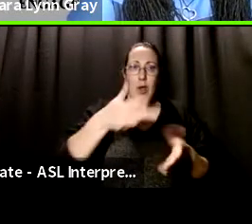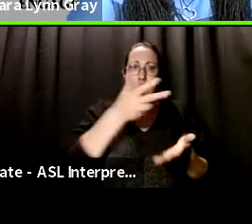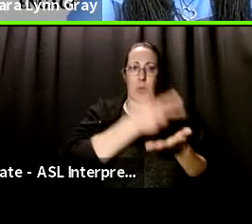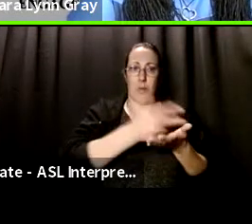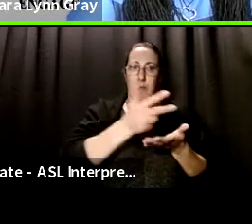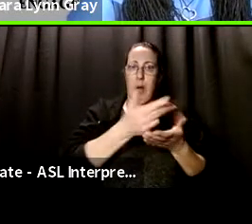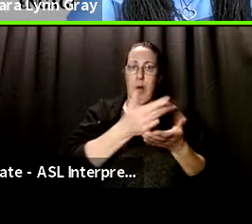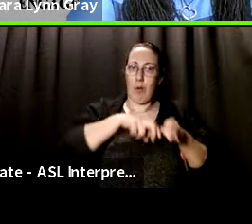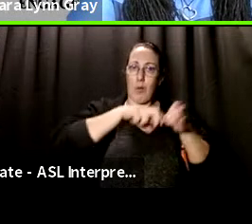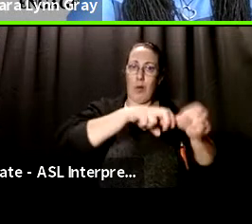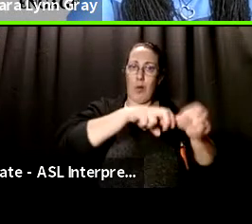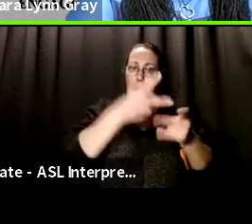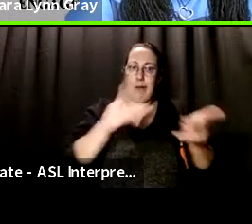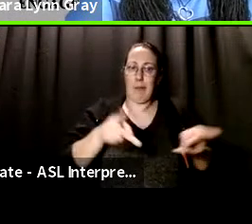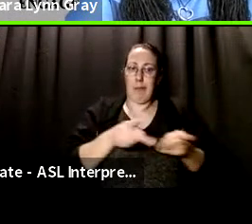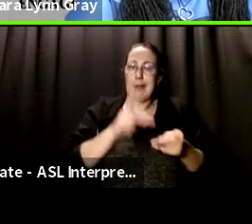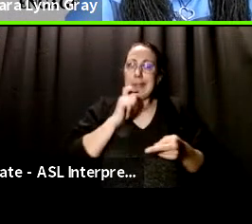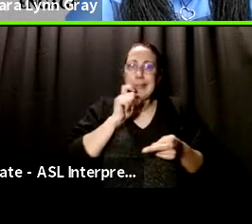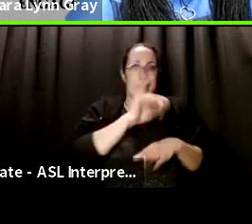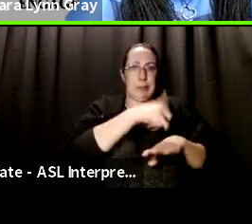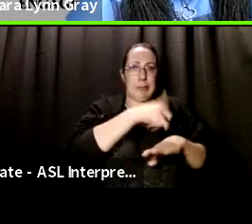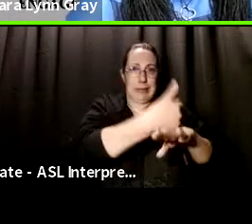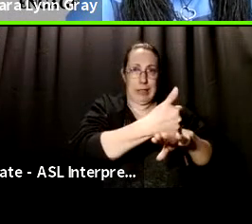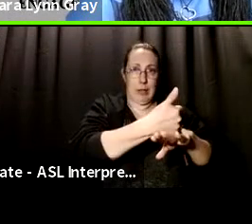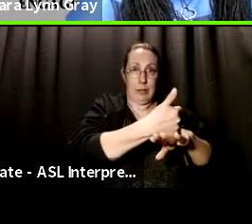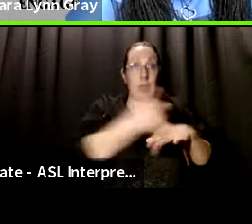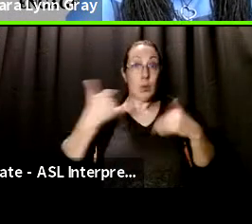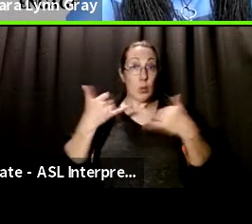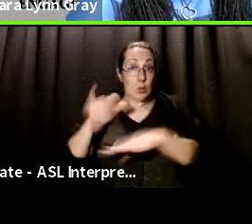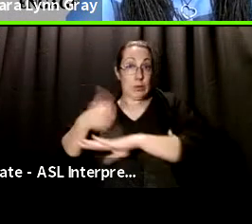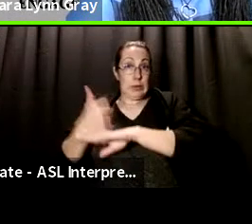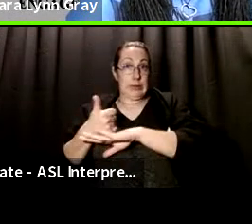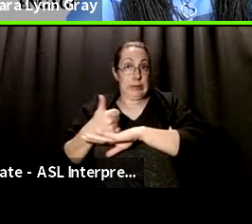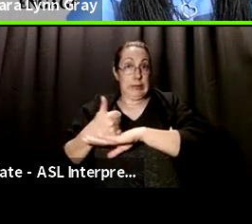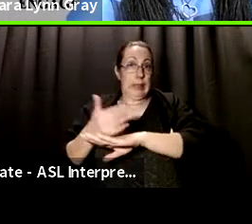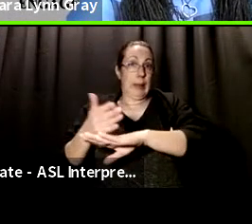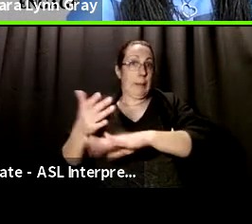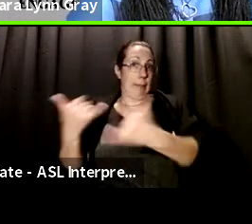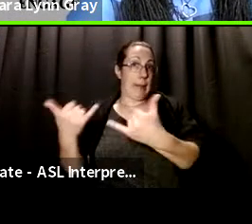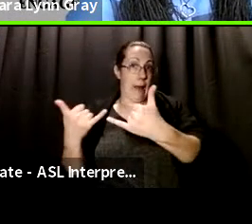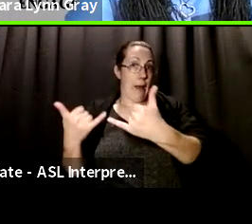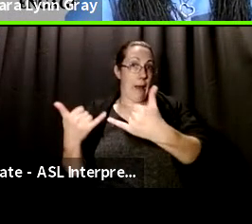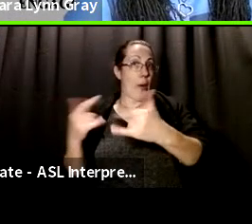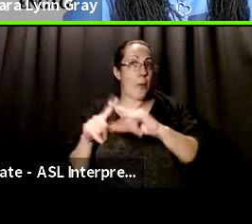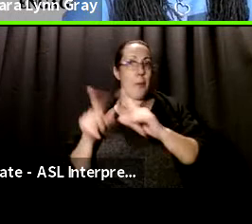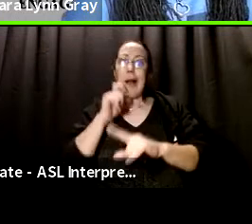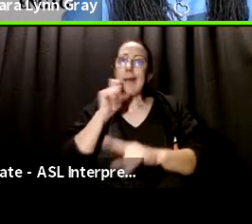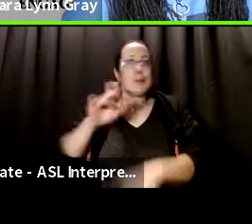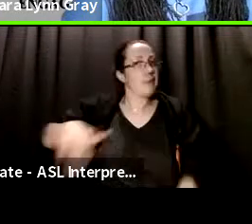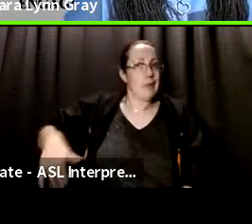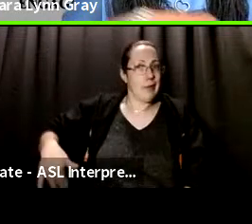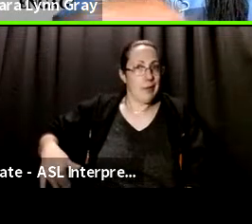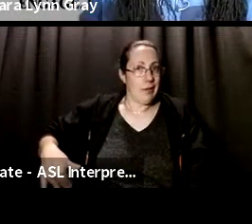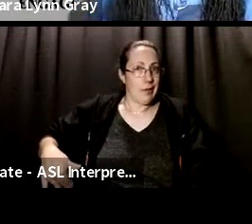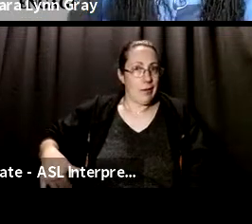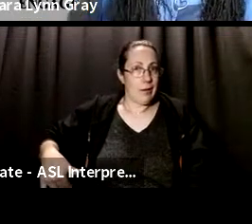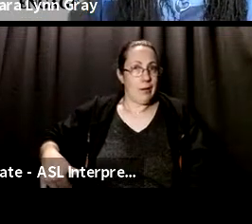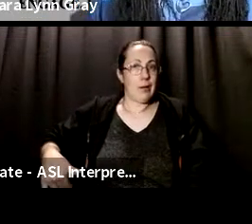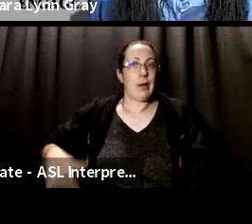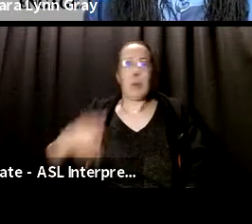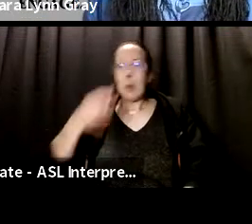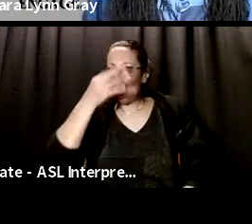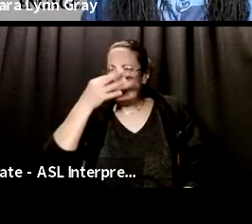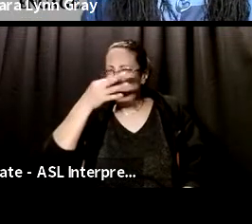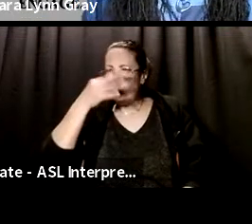station has not been built. That is underway. Okay, and should be completed soon. So if